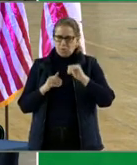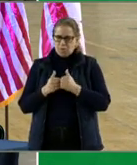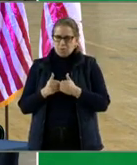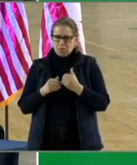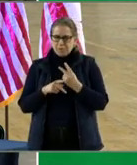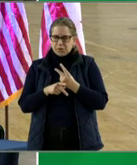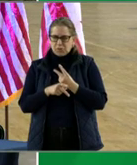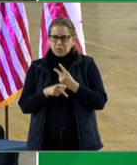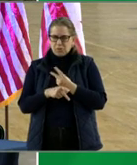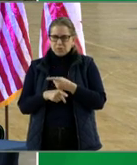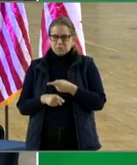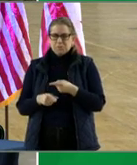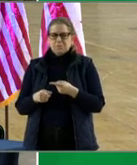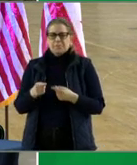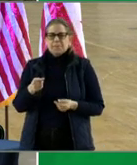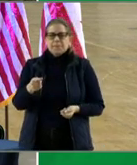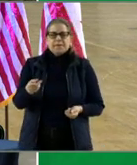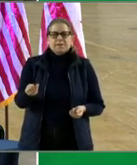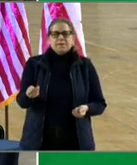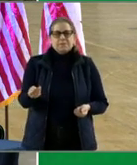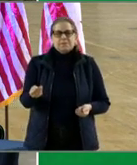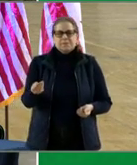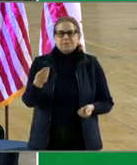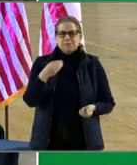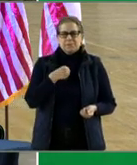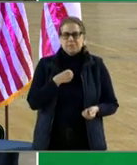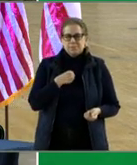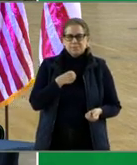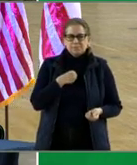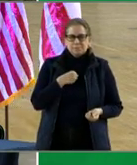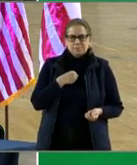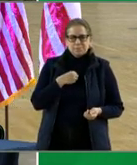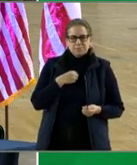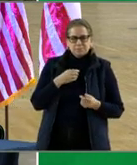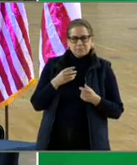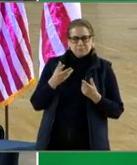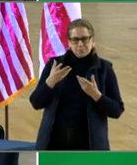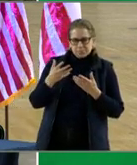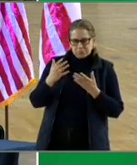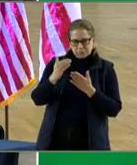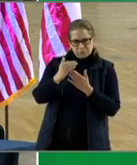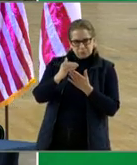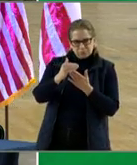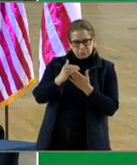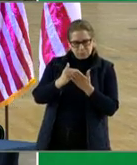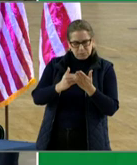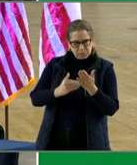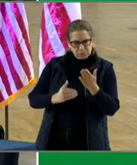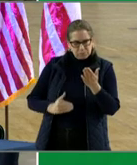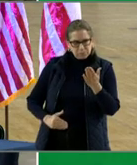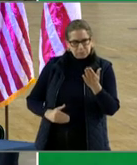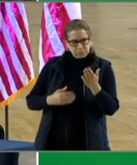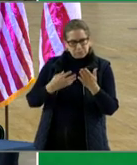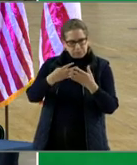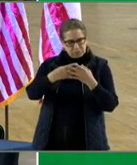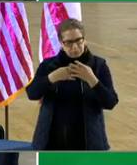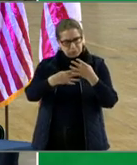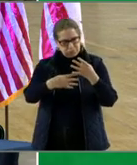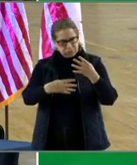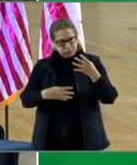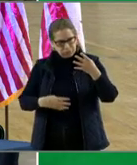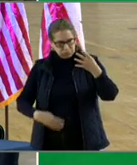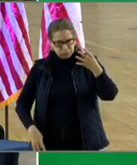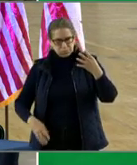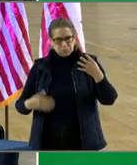compendium is probably the best way to describe it, of all of the types of supplies that are necessary to run a healthcare